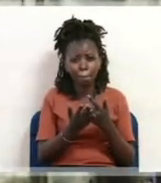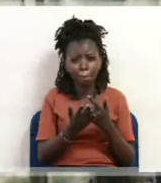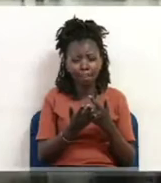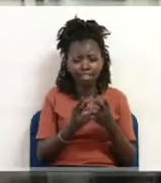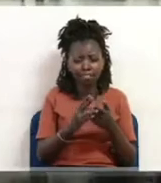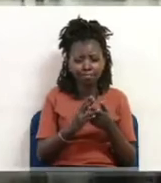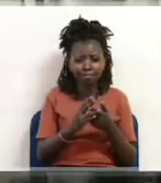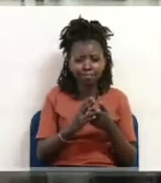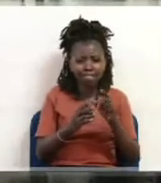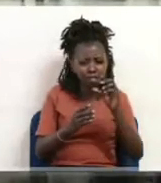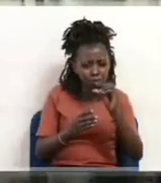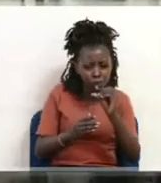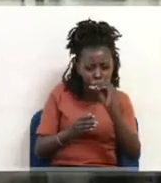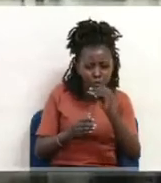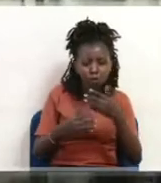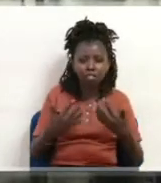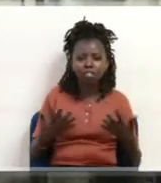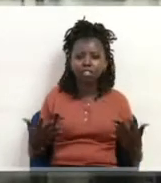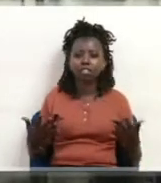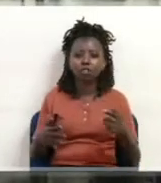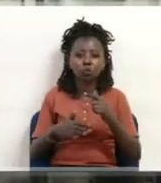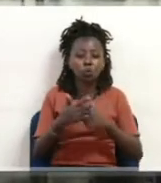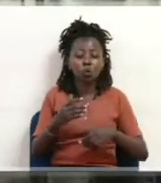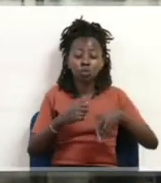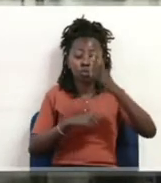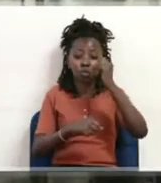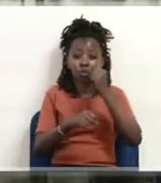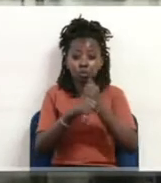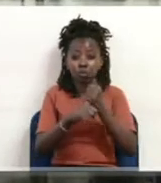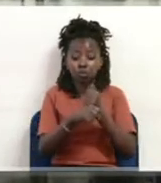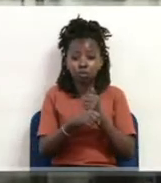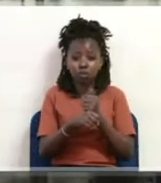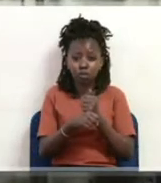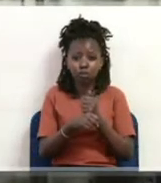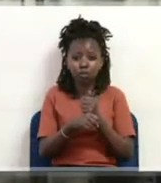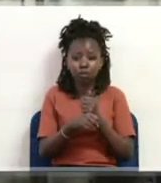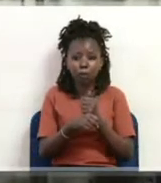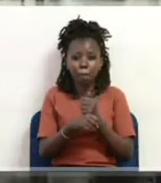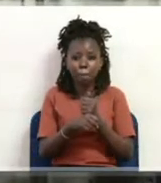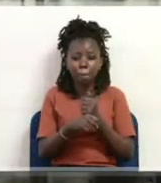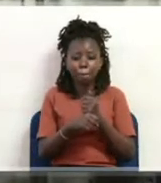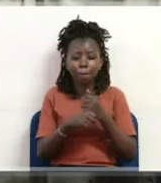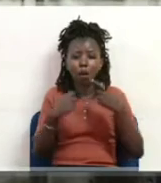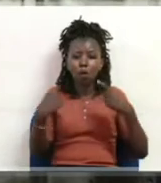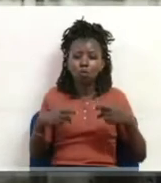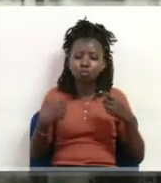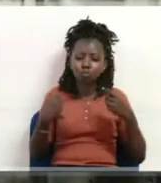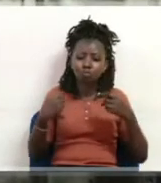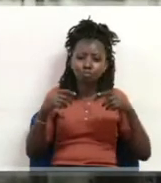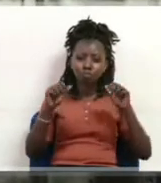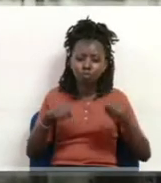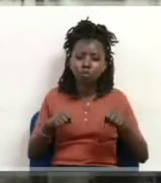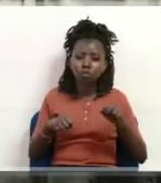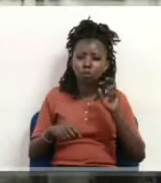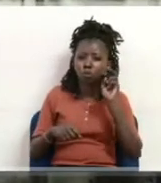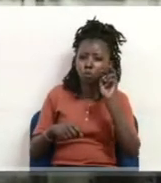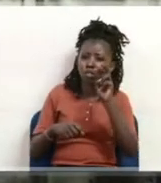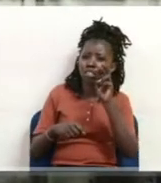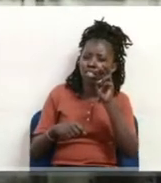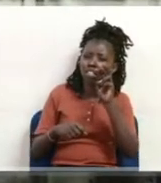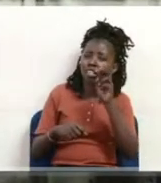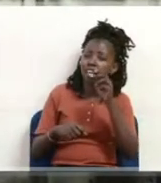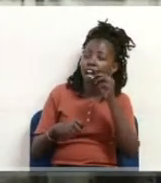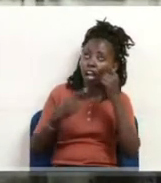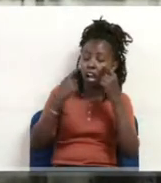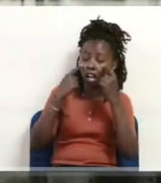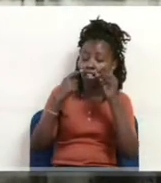are happening. Whatever God is doing, it is to be seen in the marvelous of our eyes. There are those today